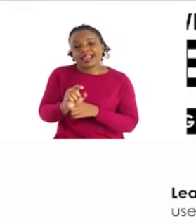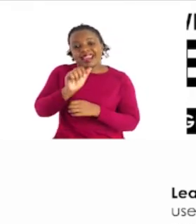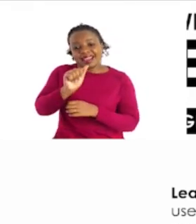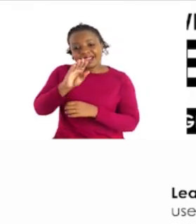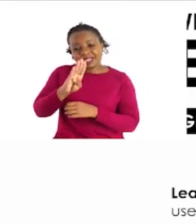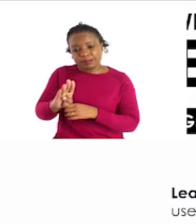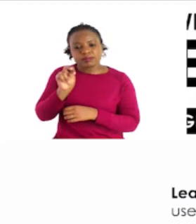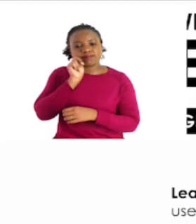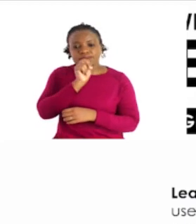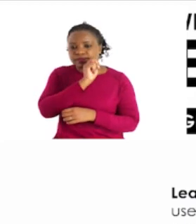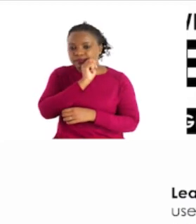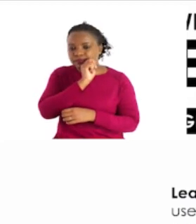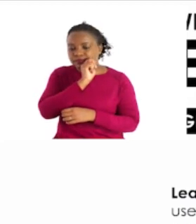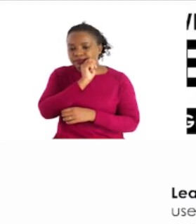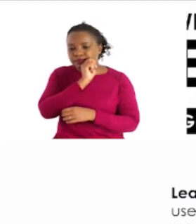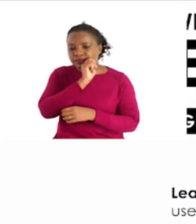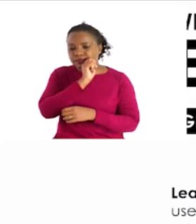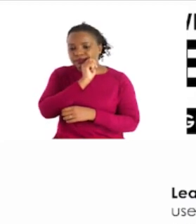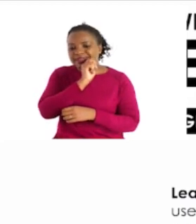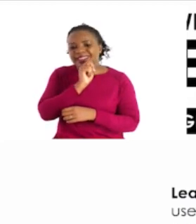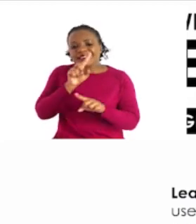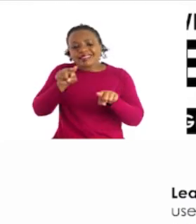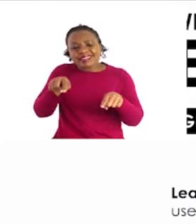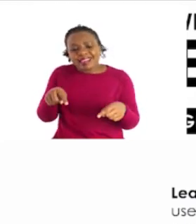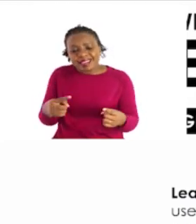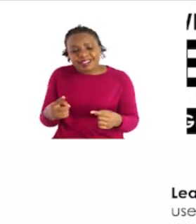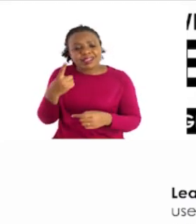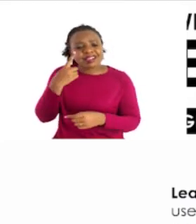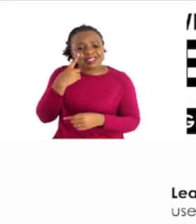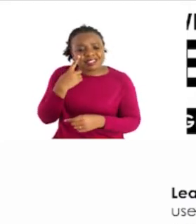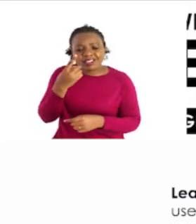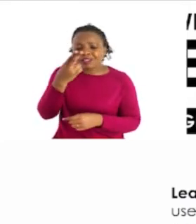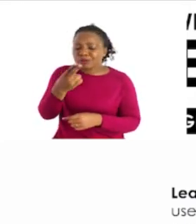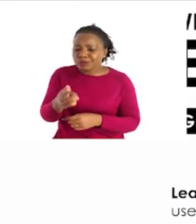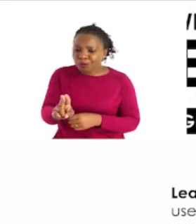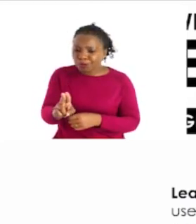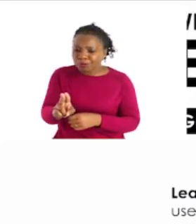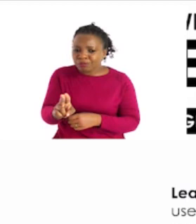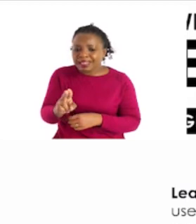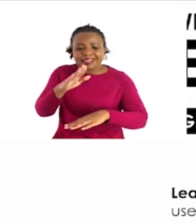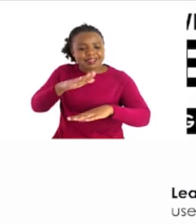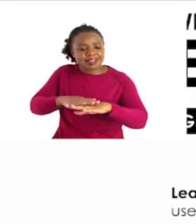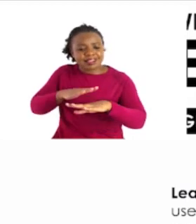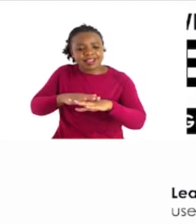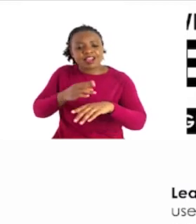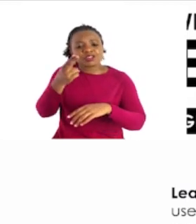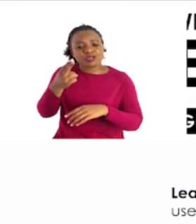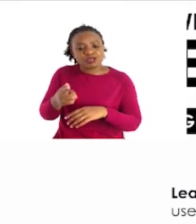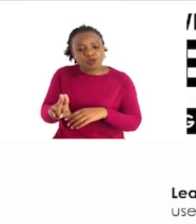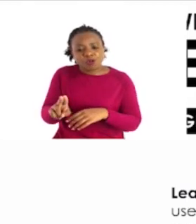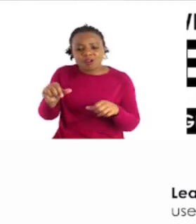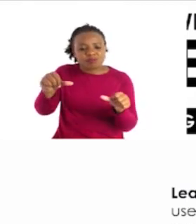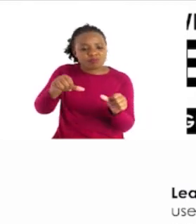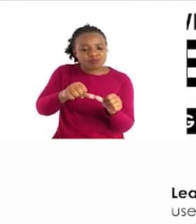abstract noun names or is something that we cannot see, touch, or